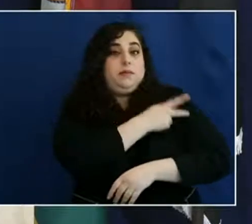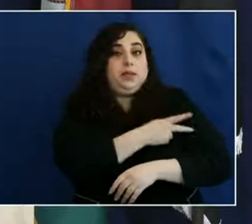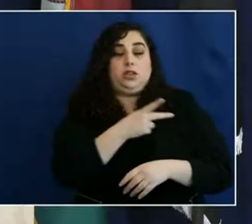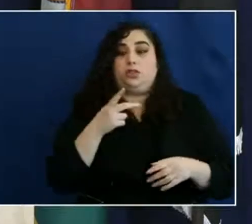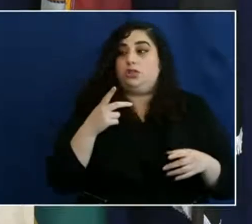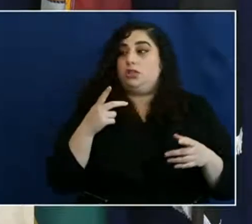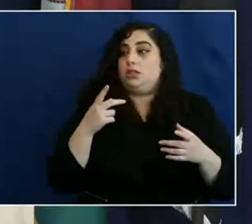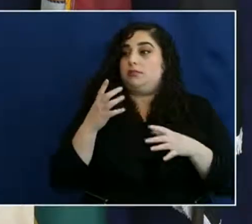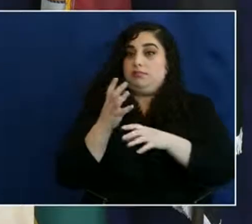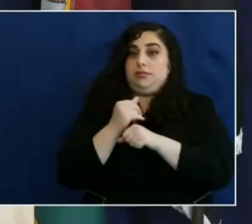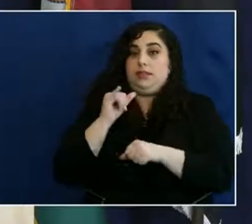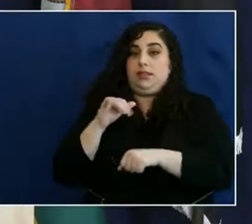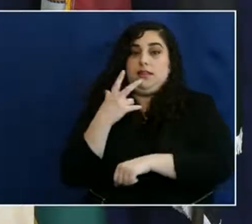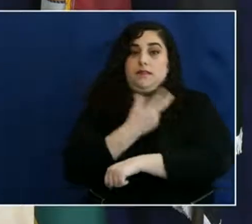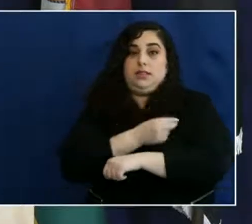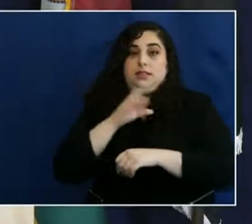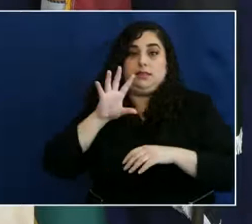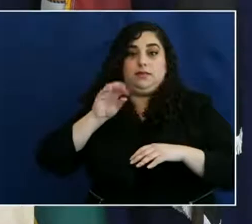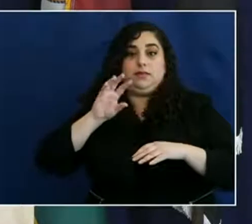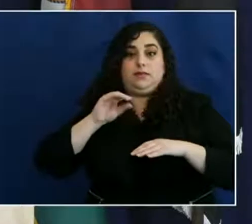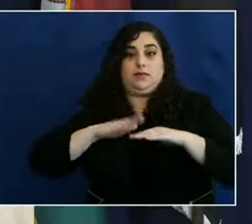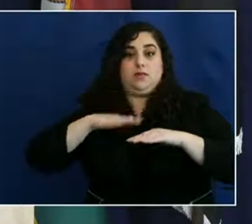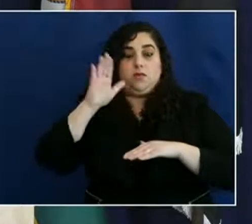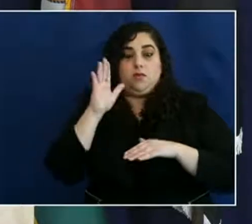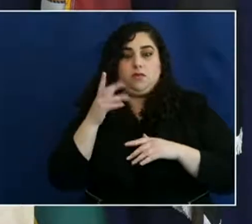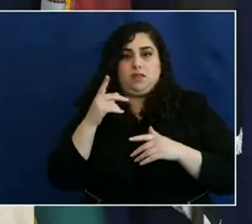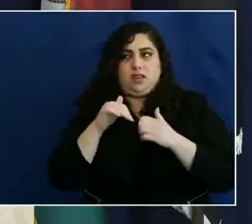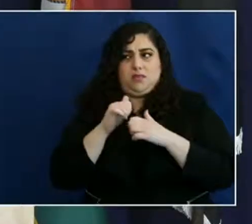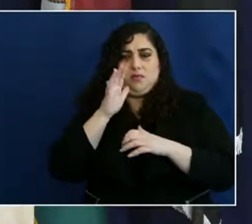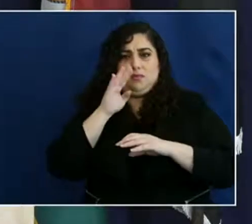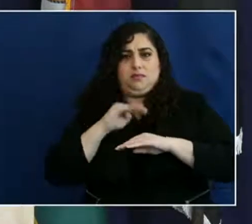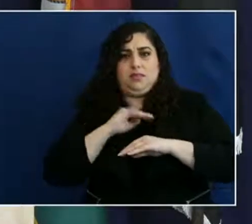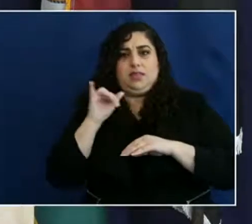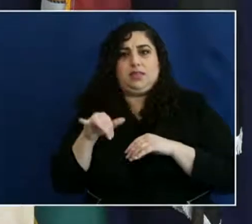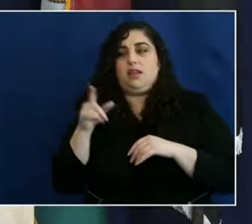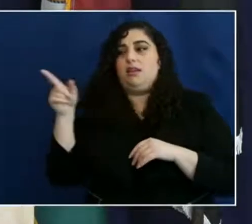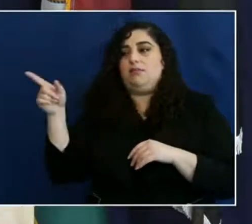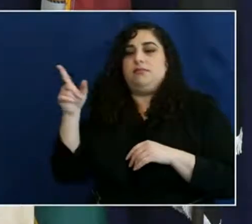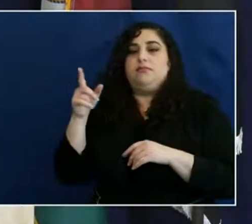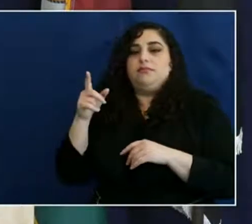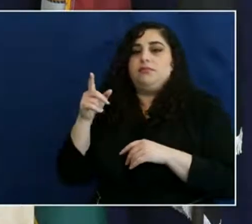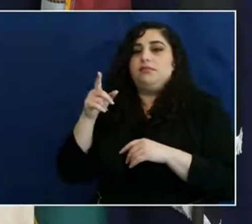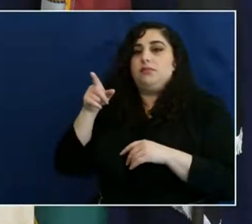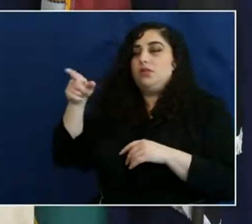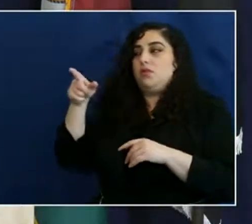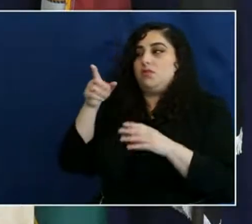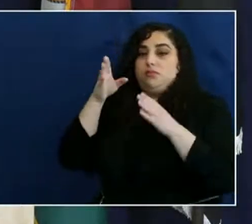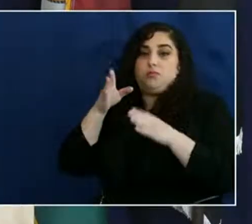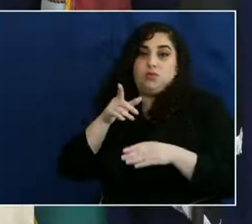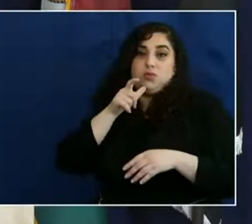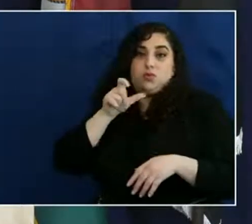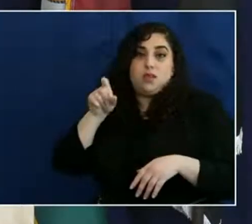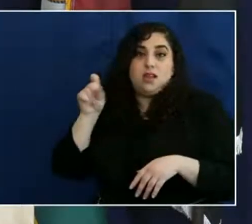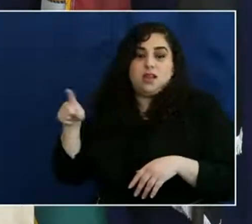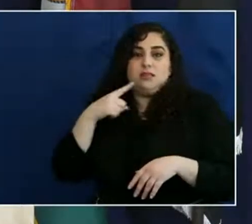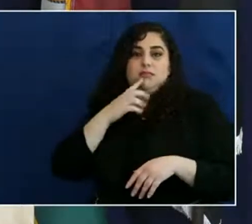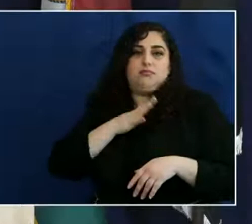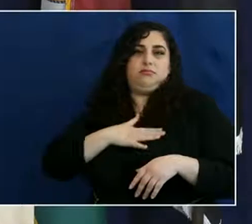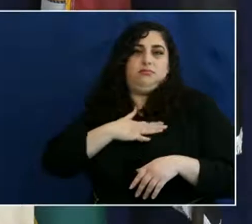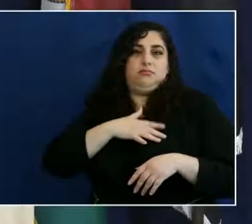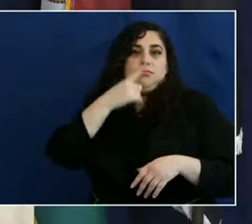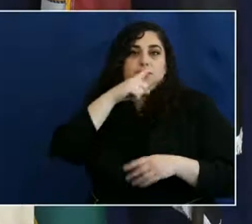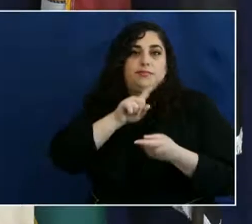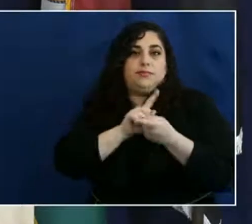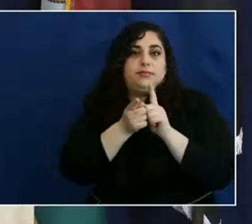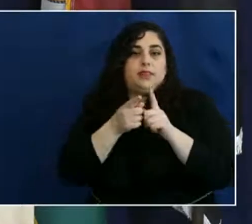available appointments? Sí, la pregunta es específicamente que estamos viendo, hubo un incremento de 10% de vacunas la última semana y